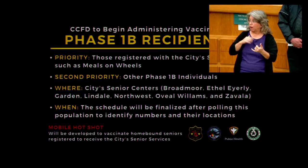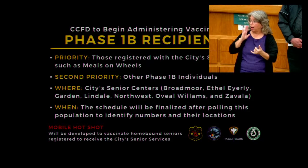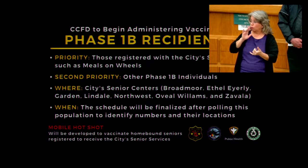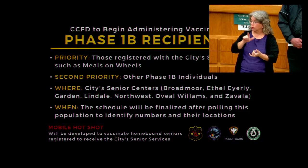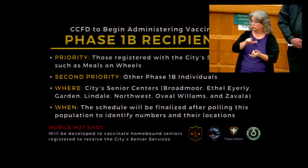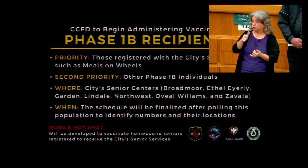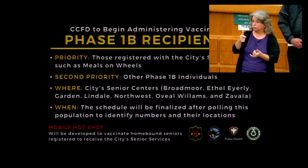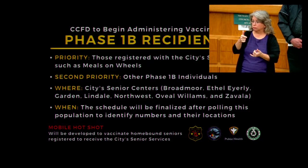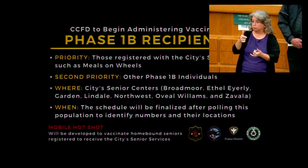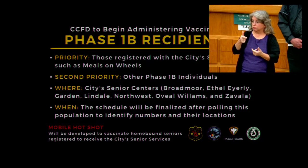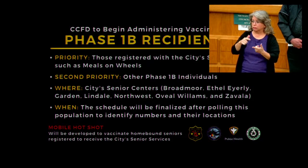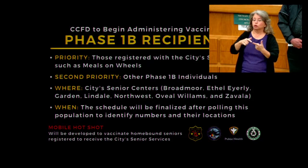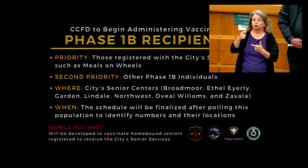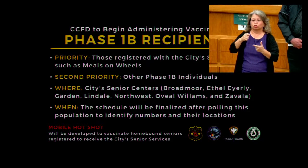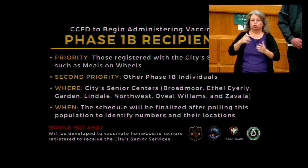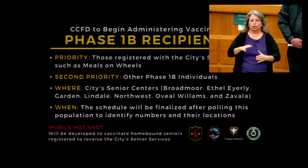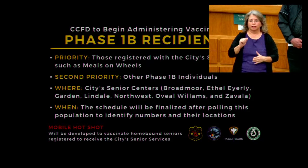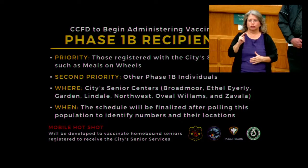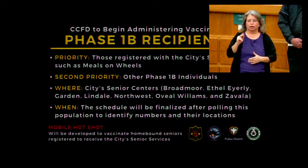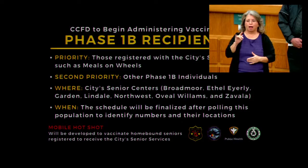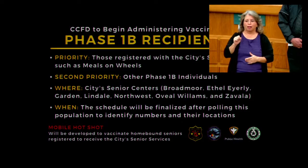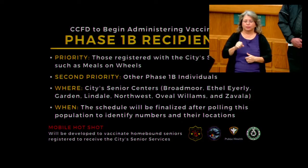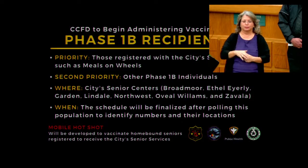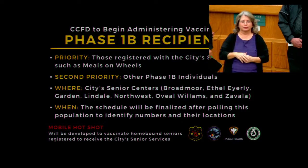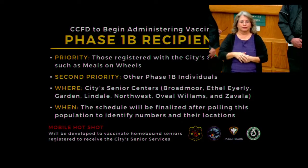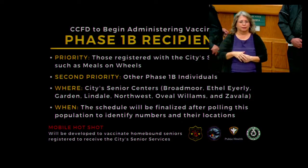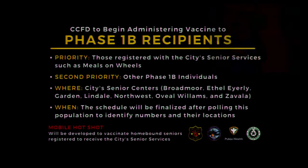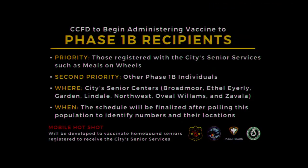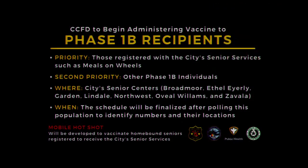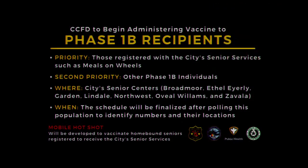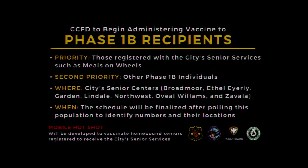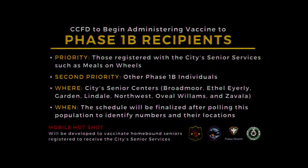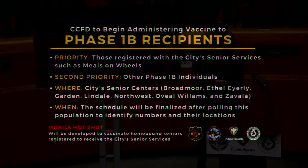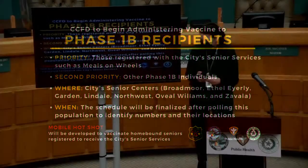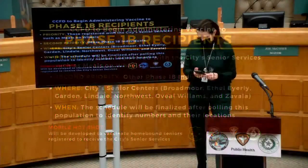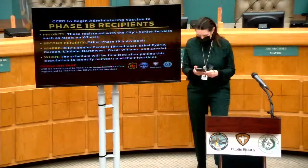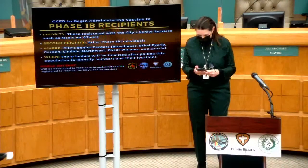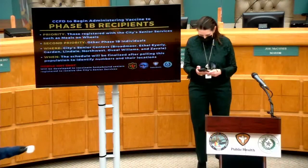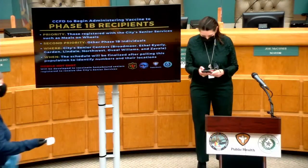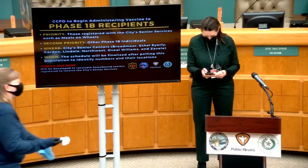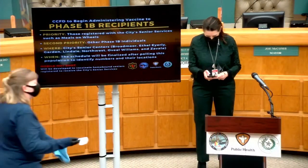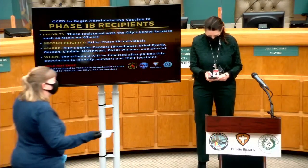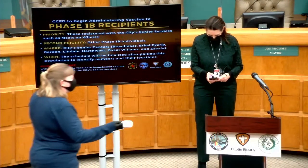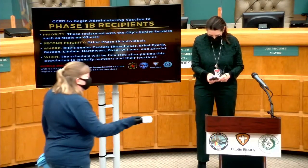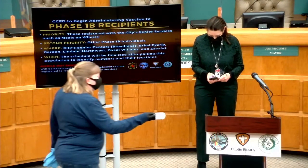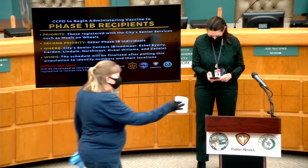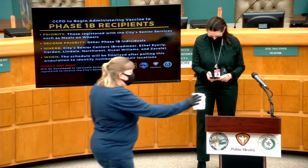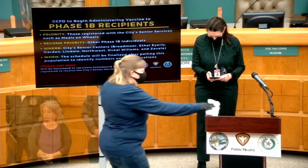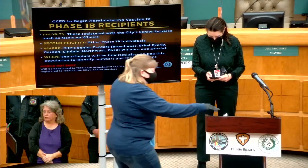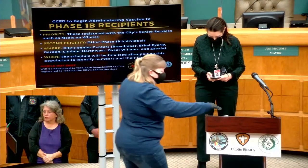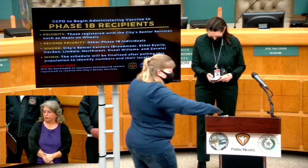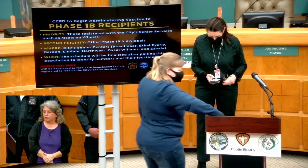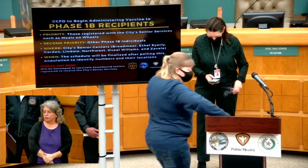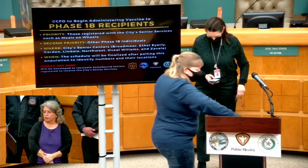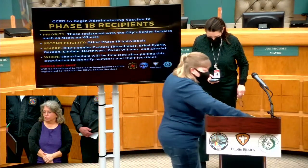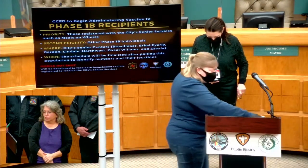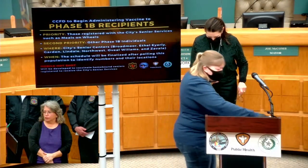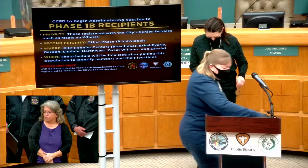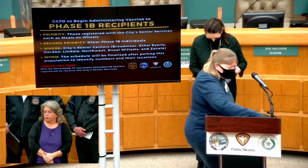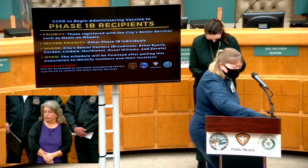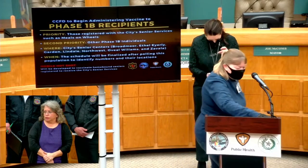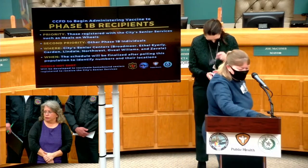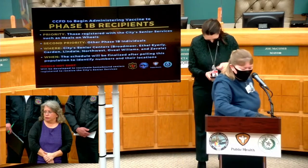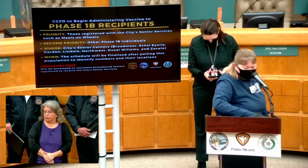Judge Canales. Nuestro enfoque principal es para aquellas personas que pertenecen al nivel 1B, o sea, 65 años o mayores